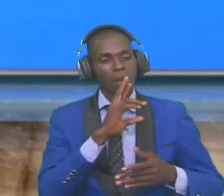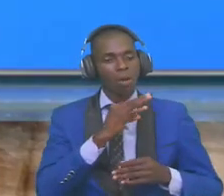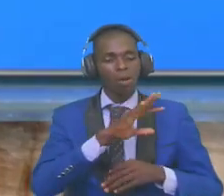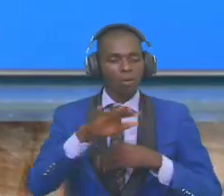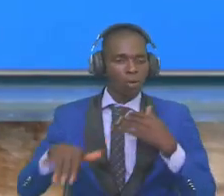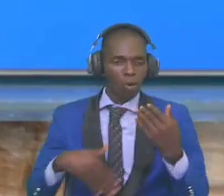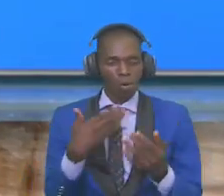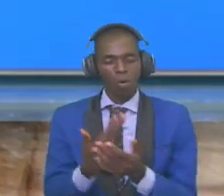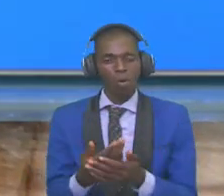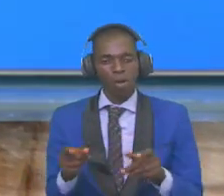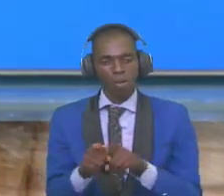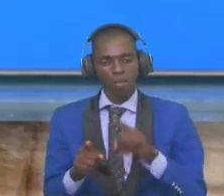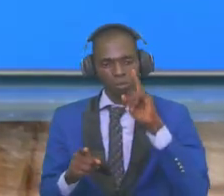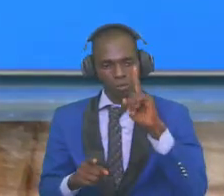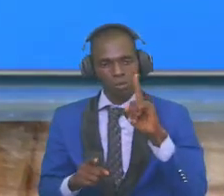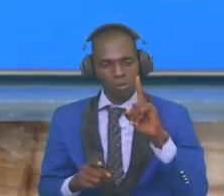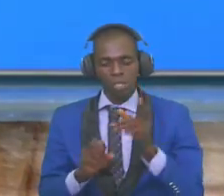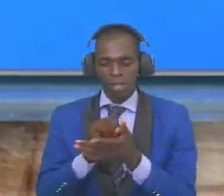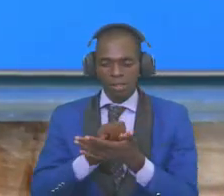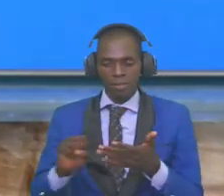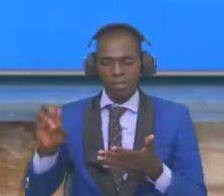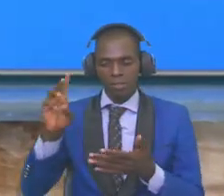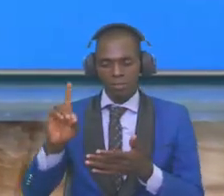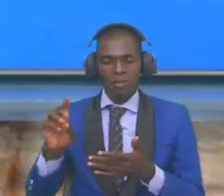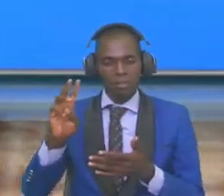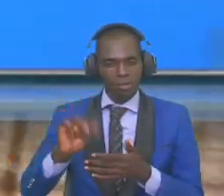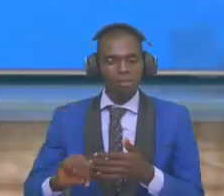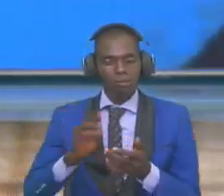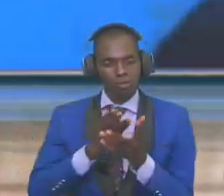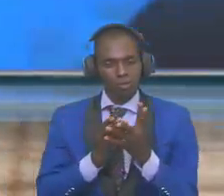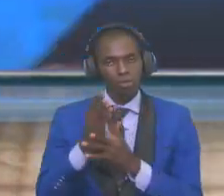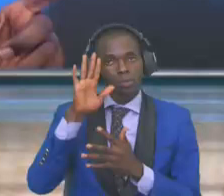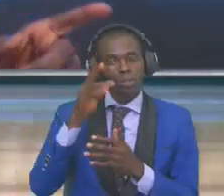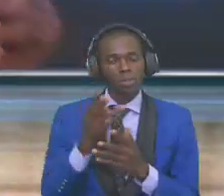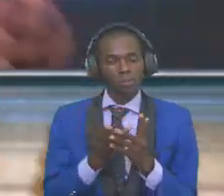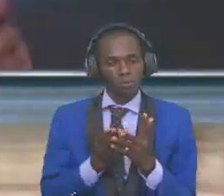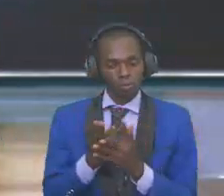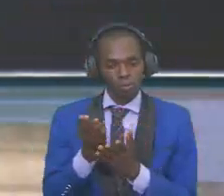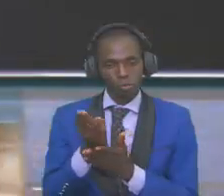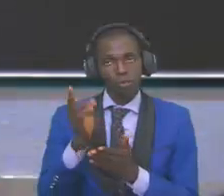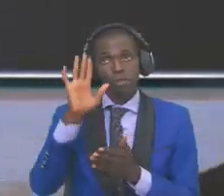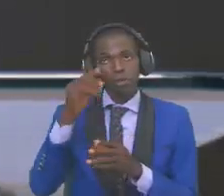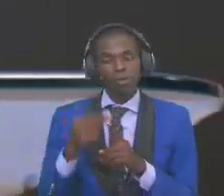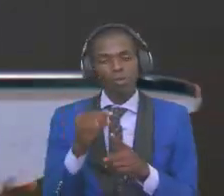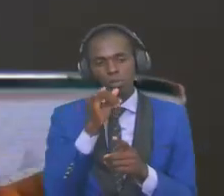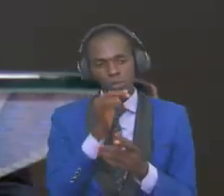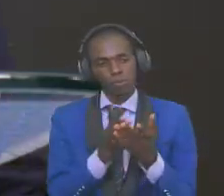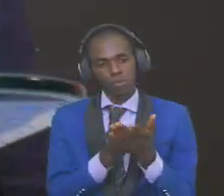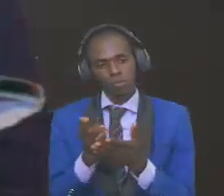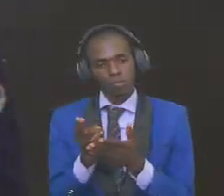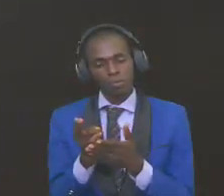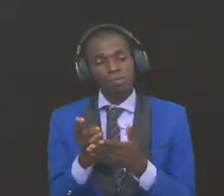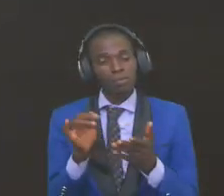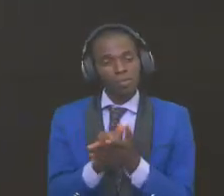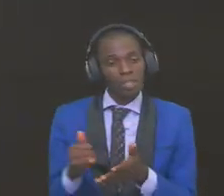of one. Sanctify them through thy truth. Thy word is truth, that